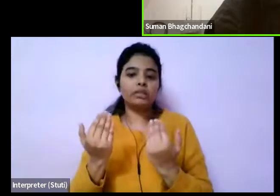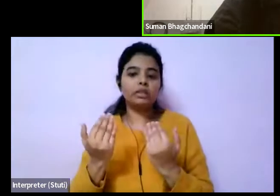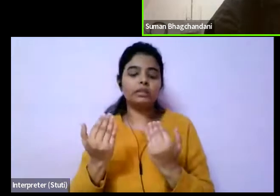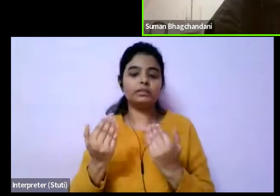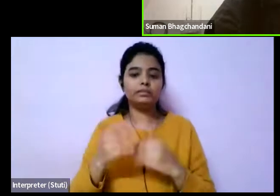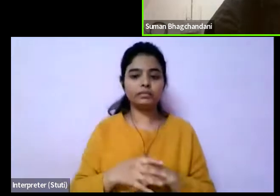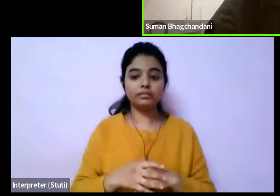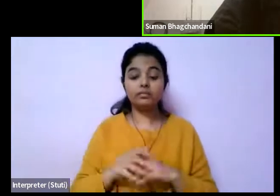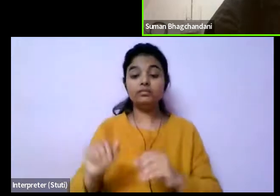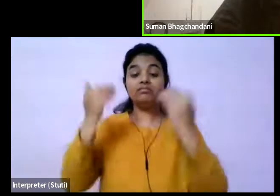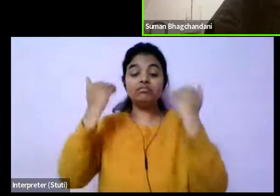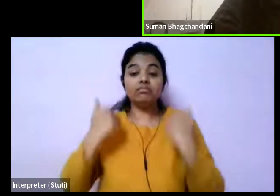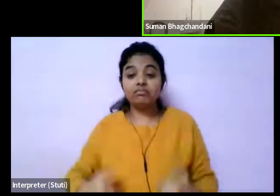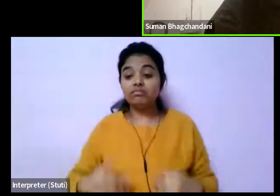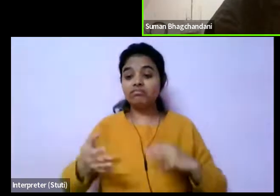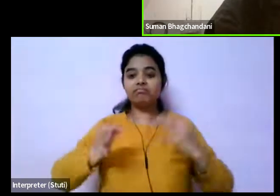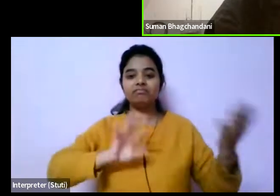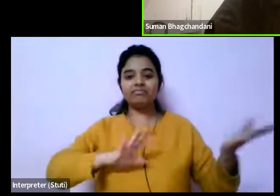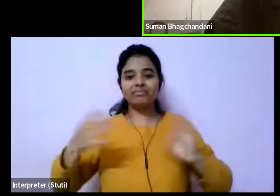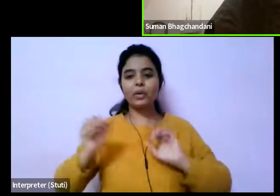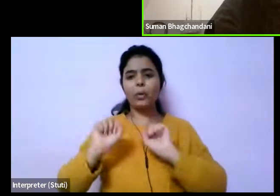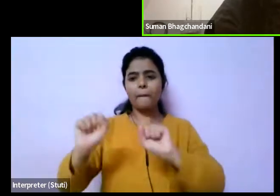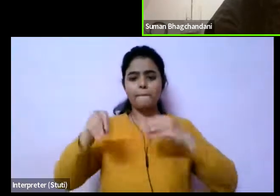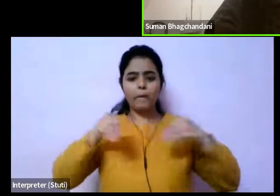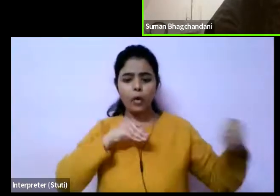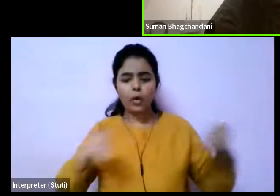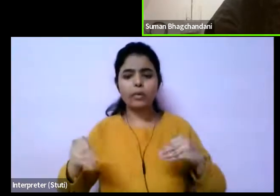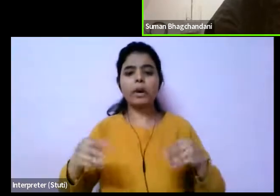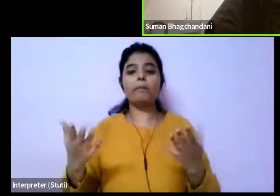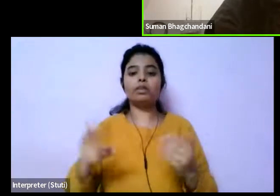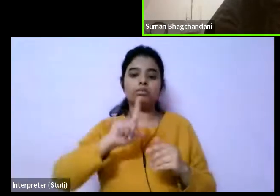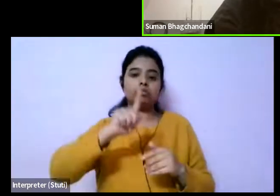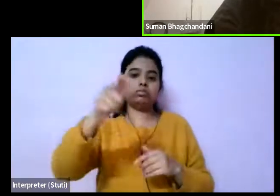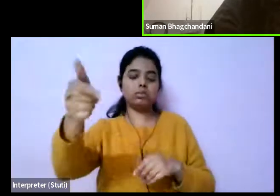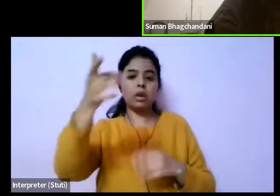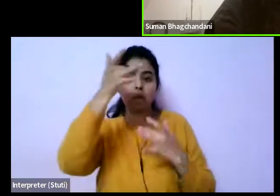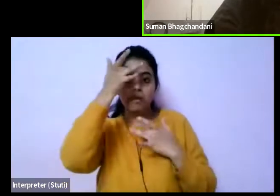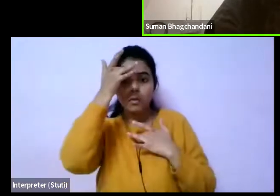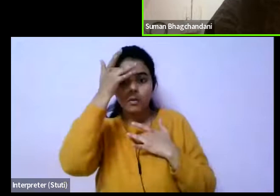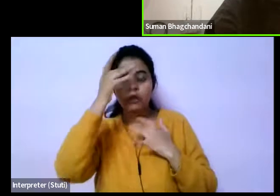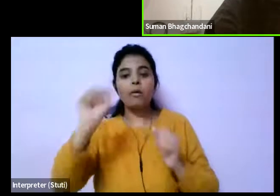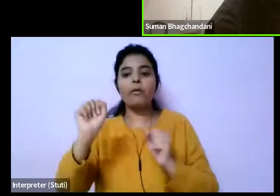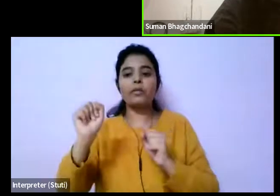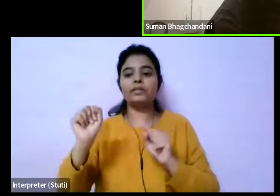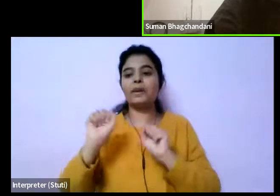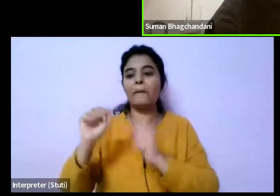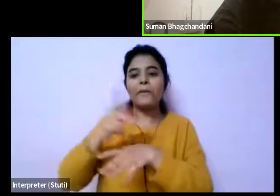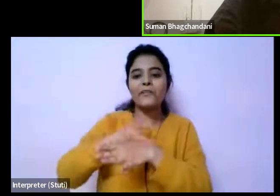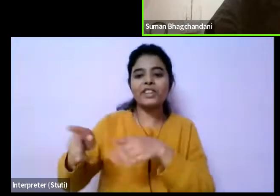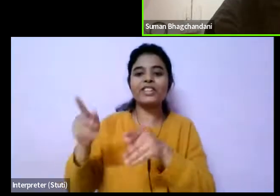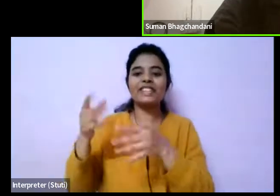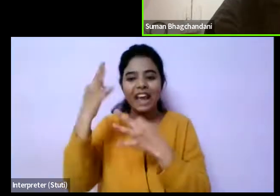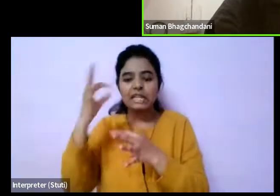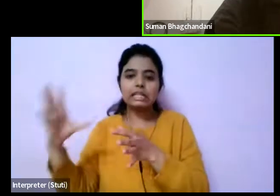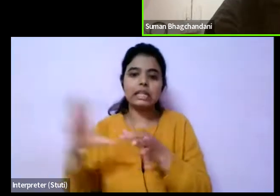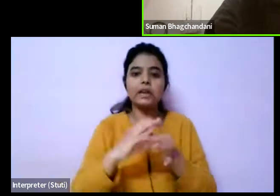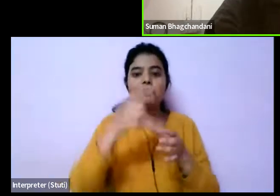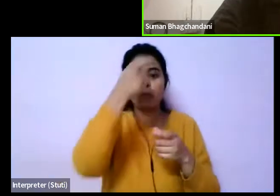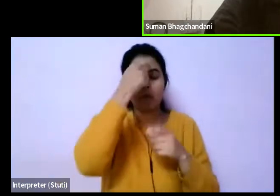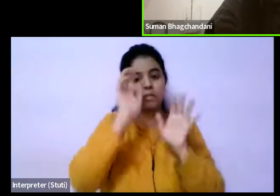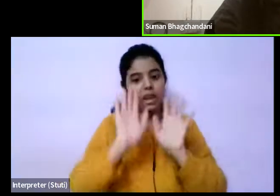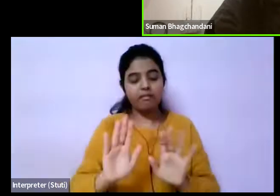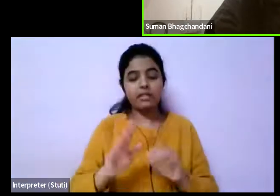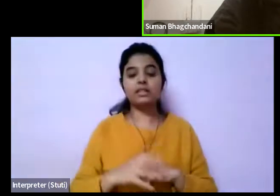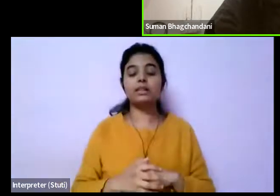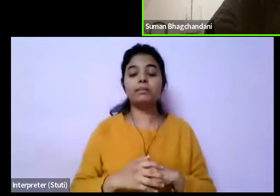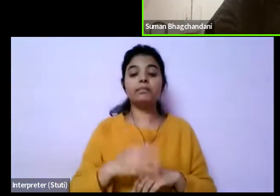the normal body movement in dancers to prevent long-term ailments, considering their professional engagements. Oftentimes, such